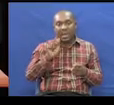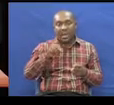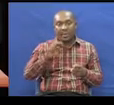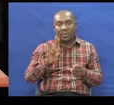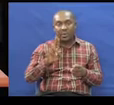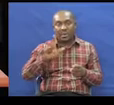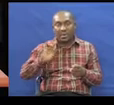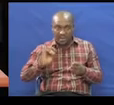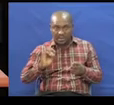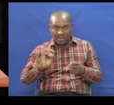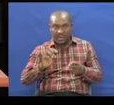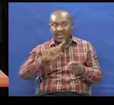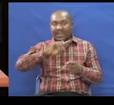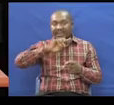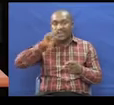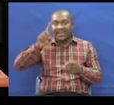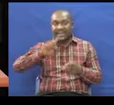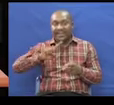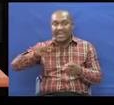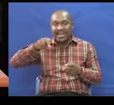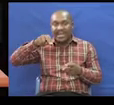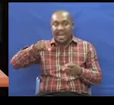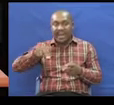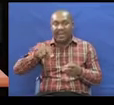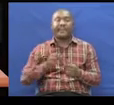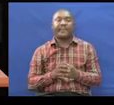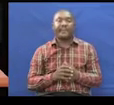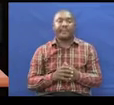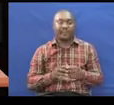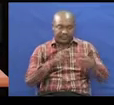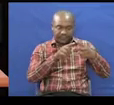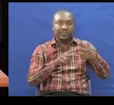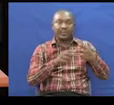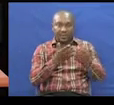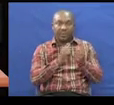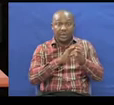for zinc. Now, we need to see the setup.